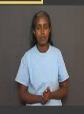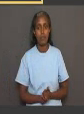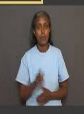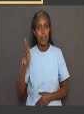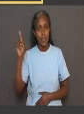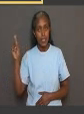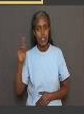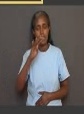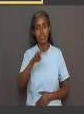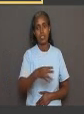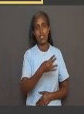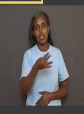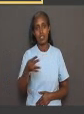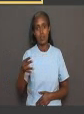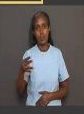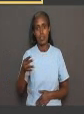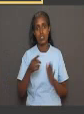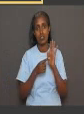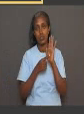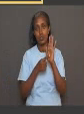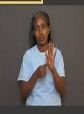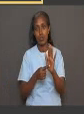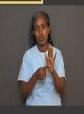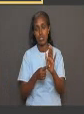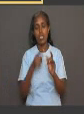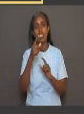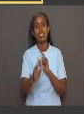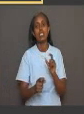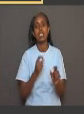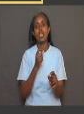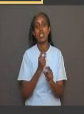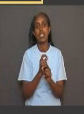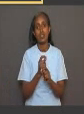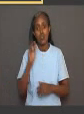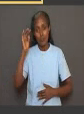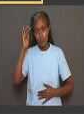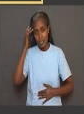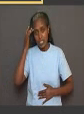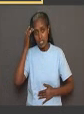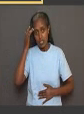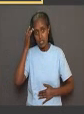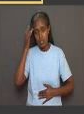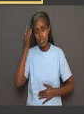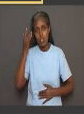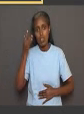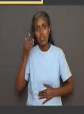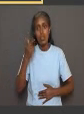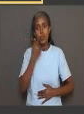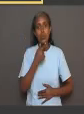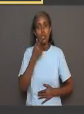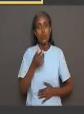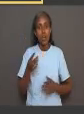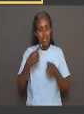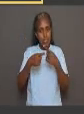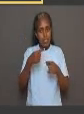Here is a table that shows the ages of patients who attended a